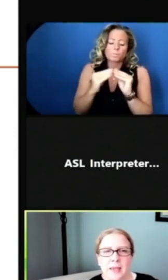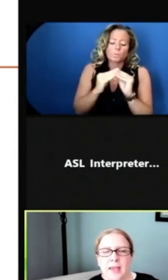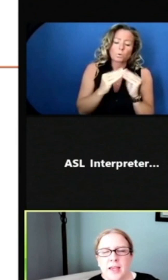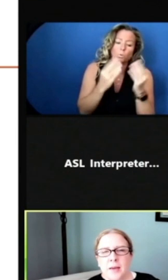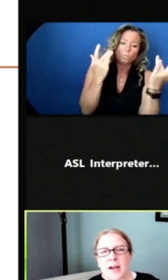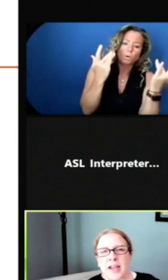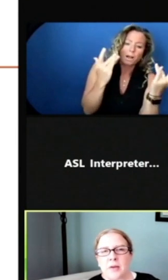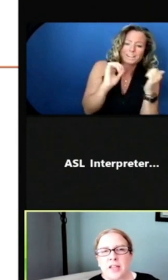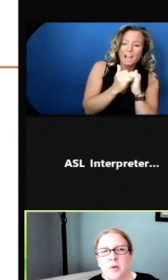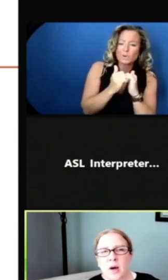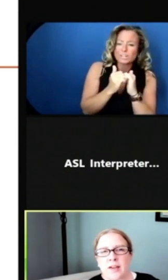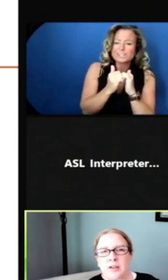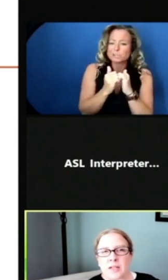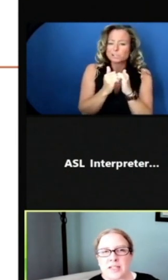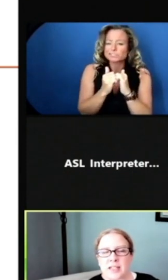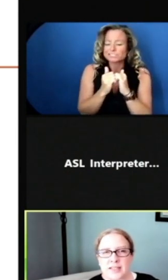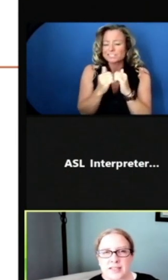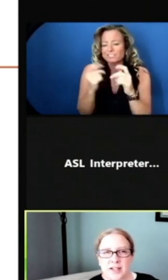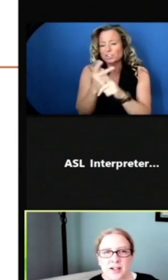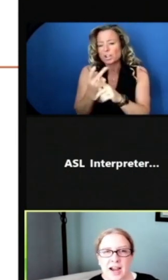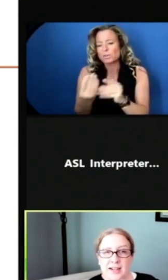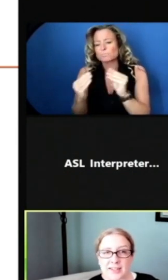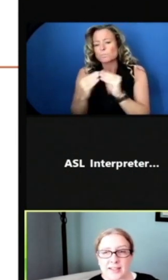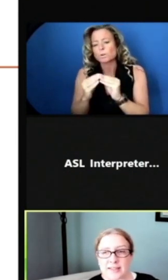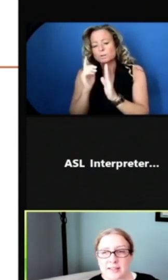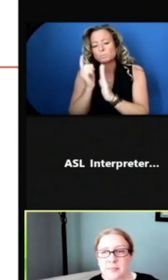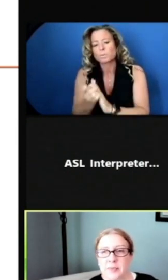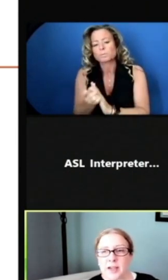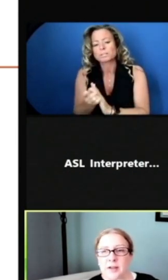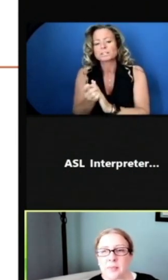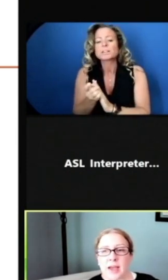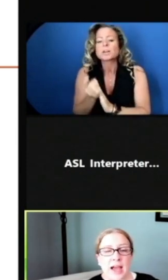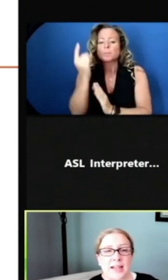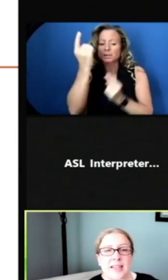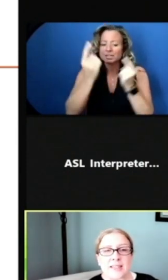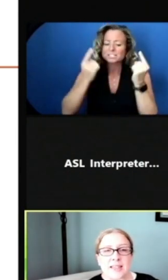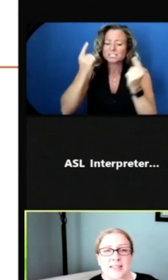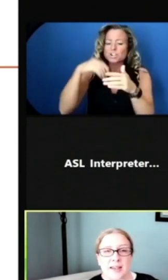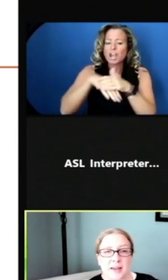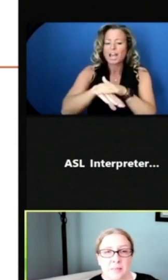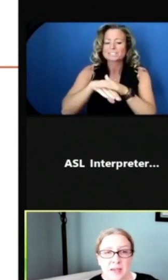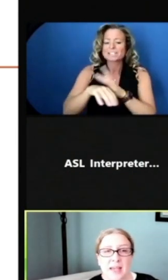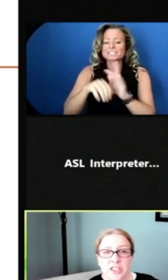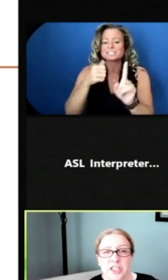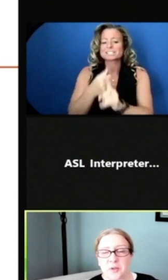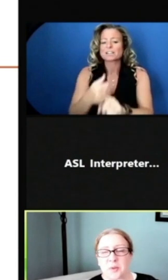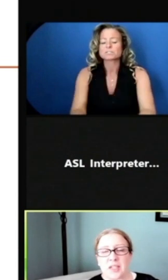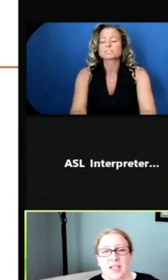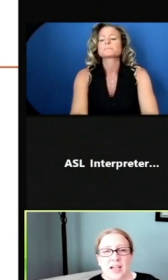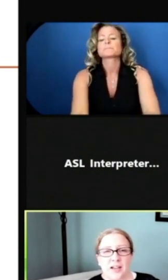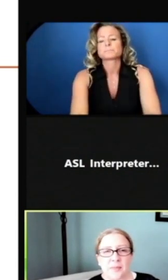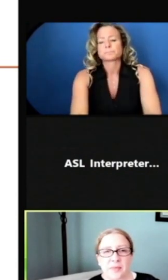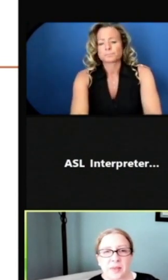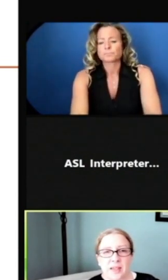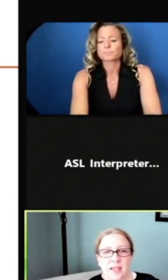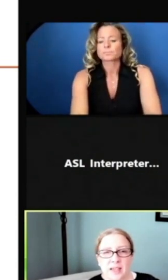minute. But I really want everyone to consider access. Access is a big issue.